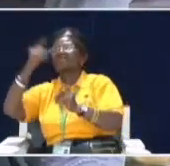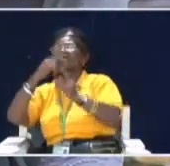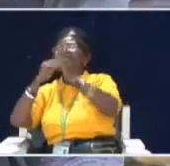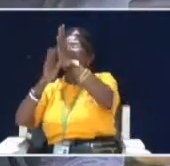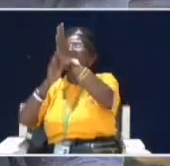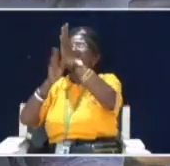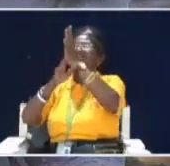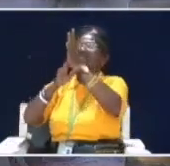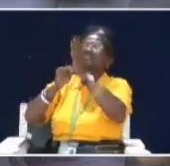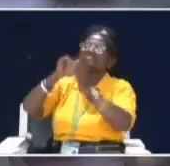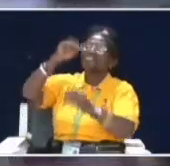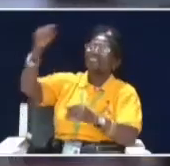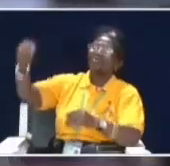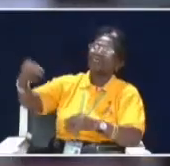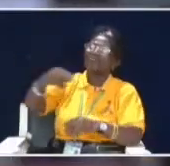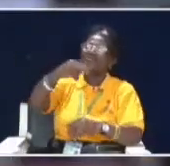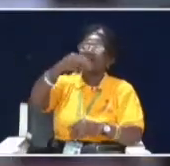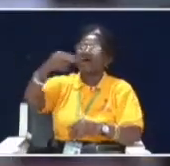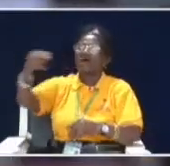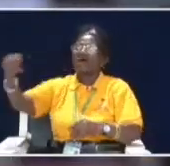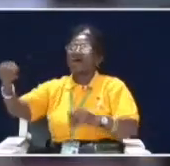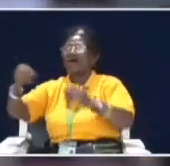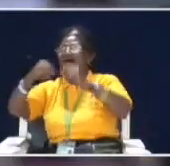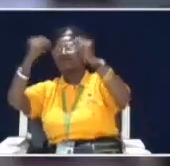Praise Jehovah,